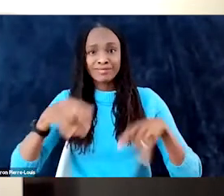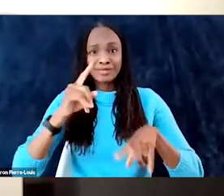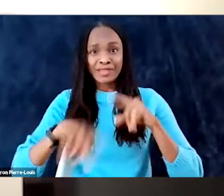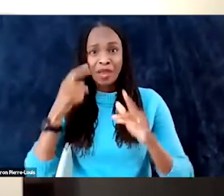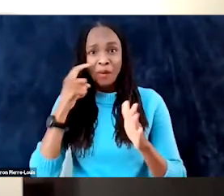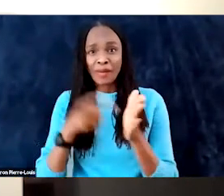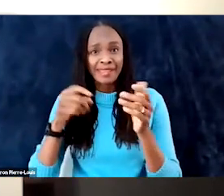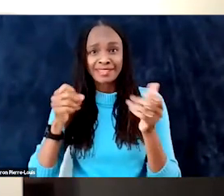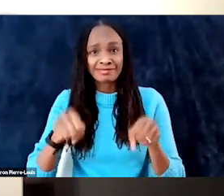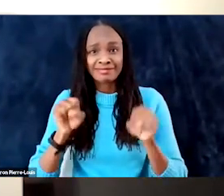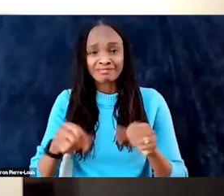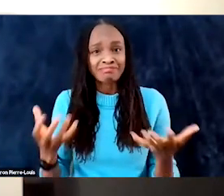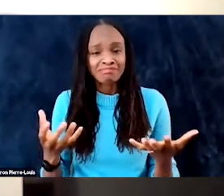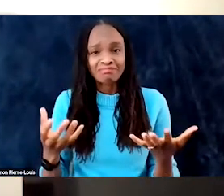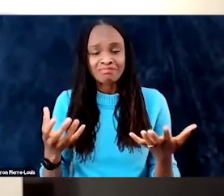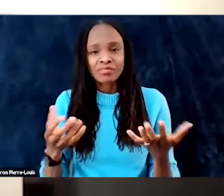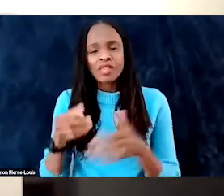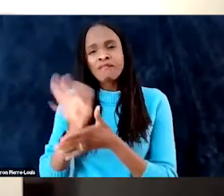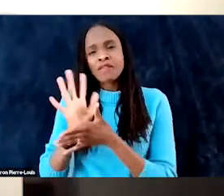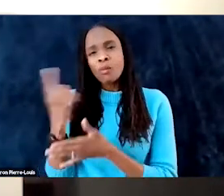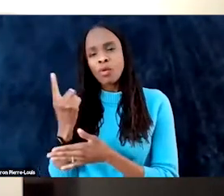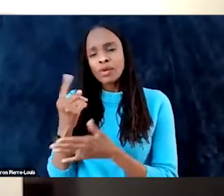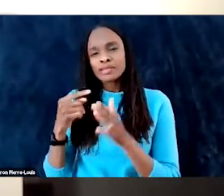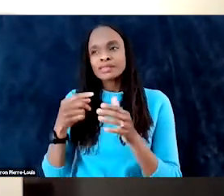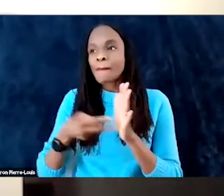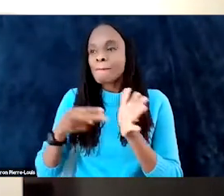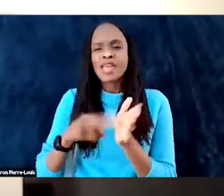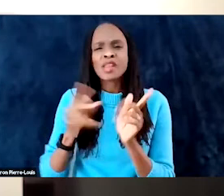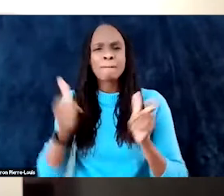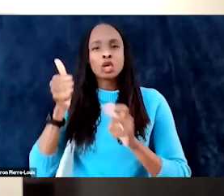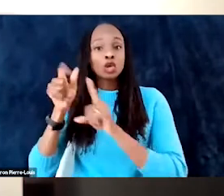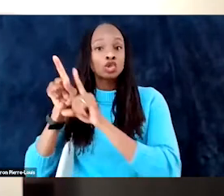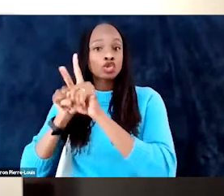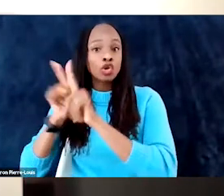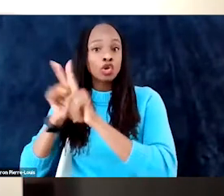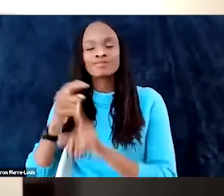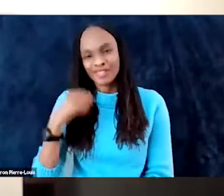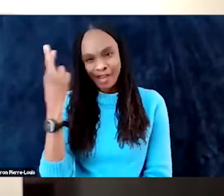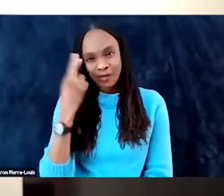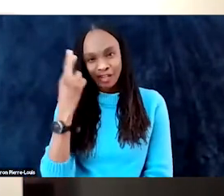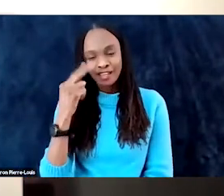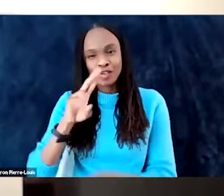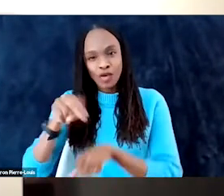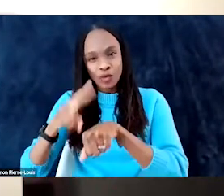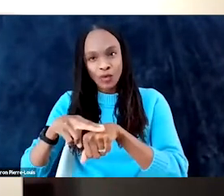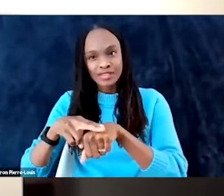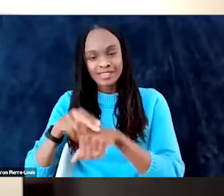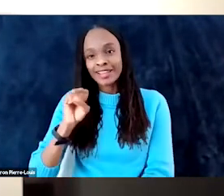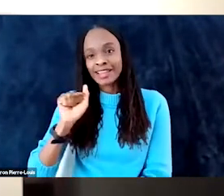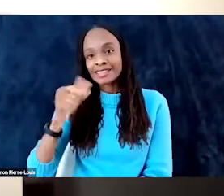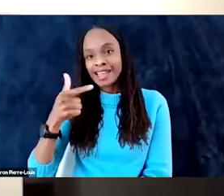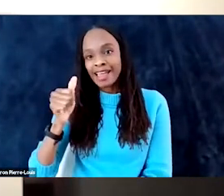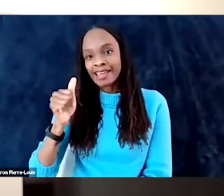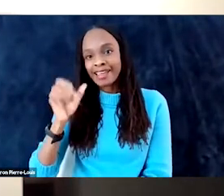unrecognizable. You know, film always meant bigger stars, although I realize, of course, that SAG-AFTRA,